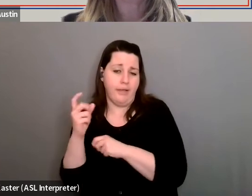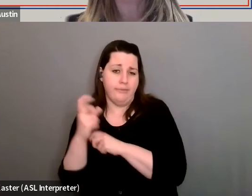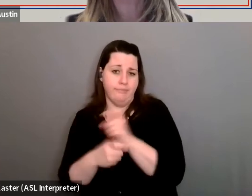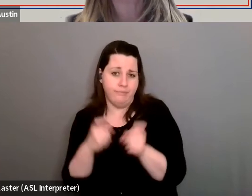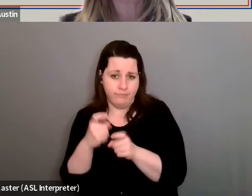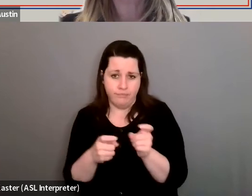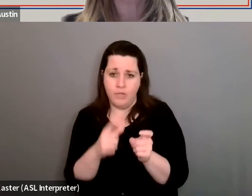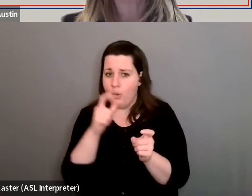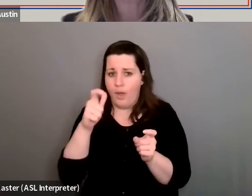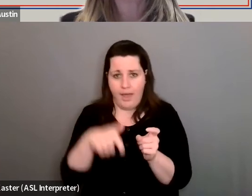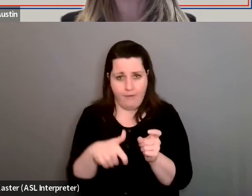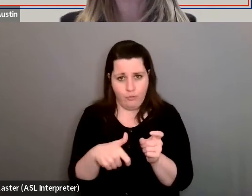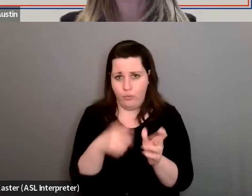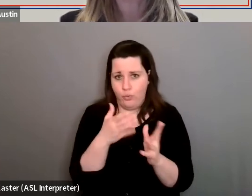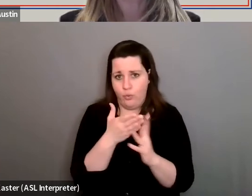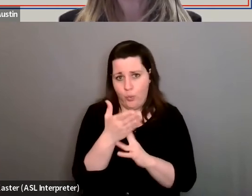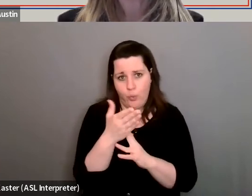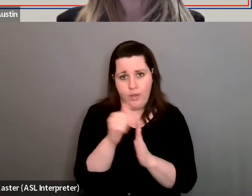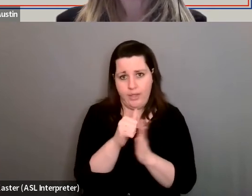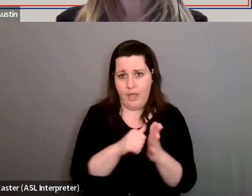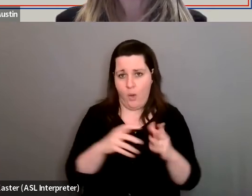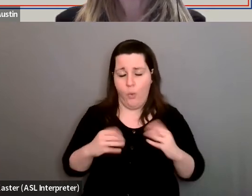having to have it go through the account owner.